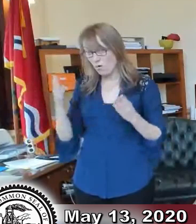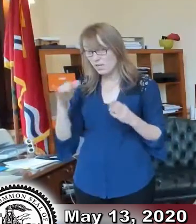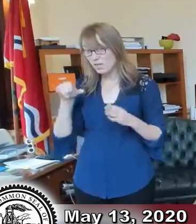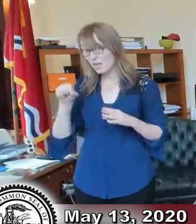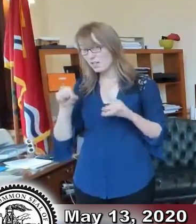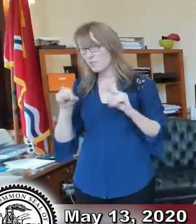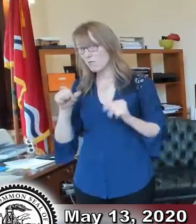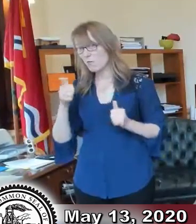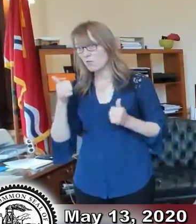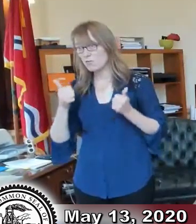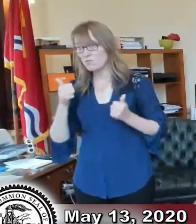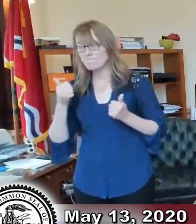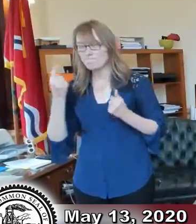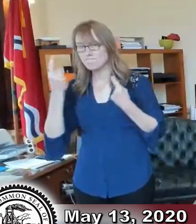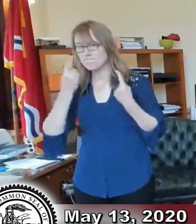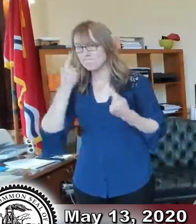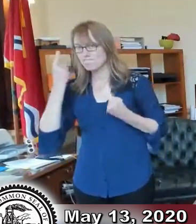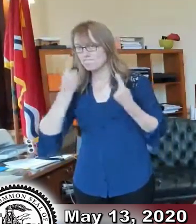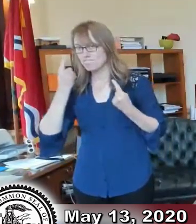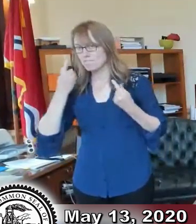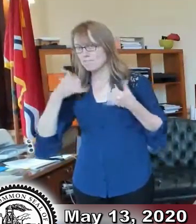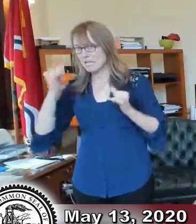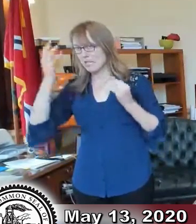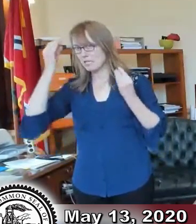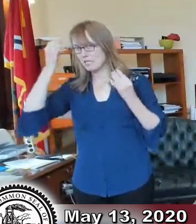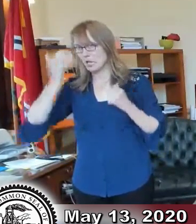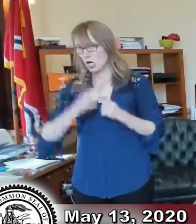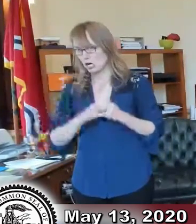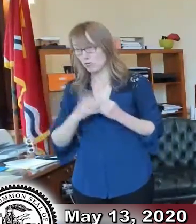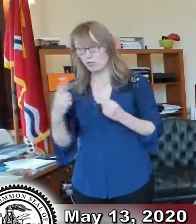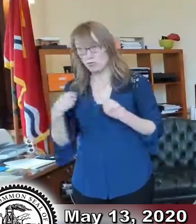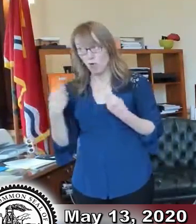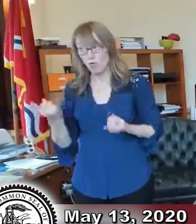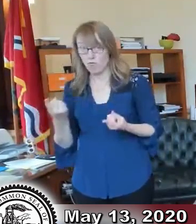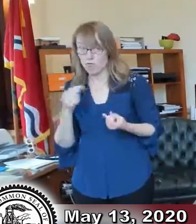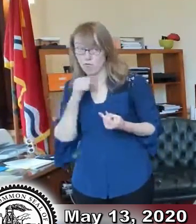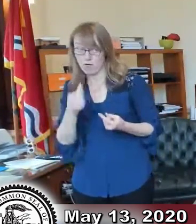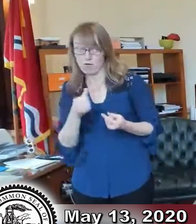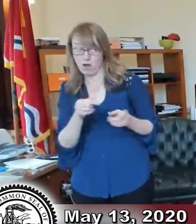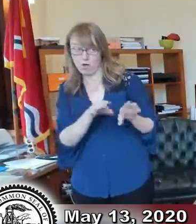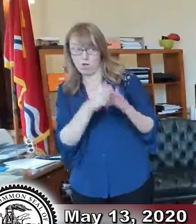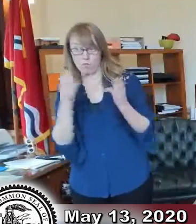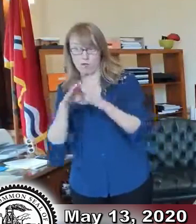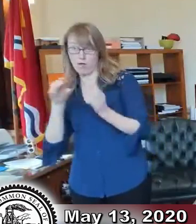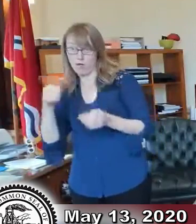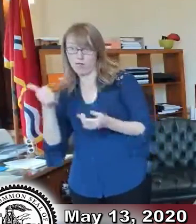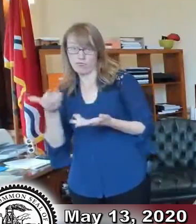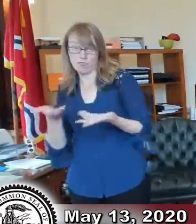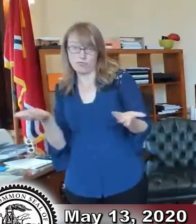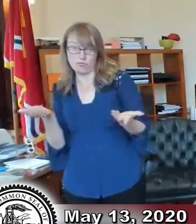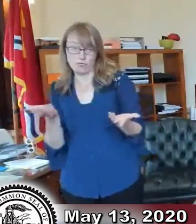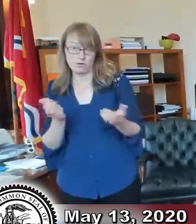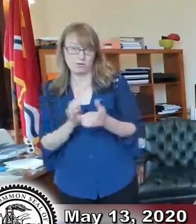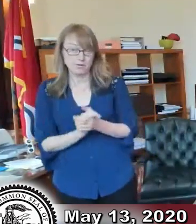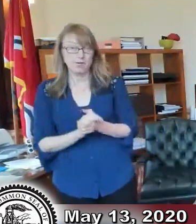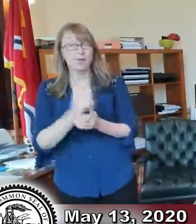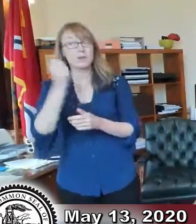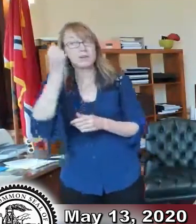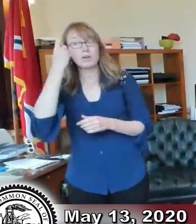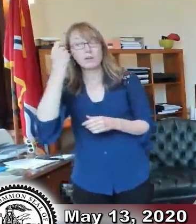tennis courts from being open because it's not a contact sport. But soccer is a contact sport.